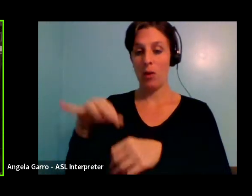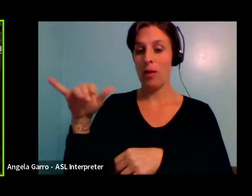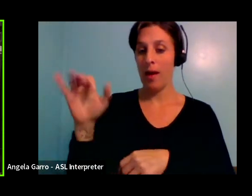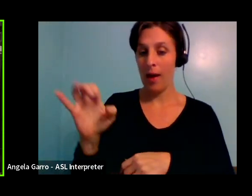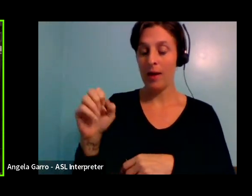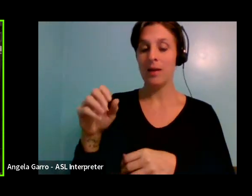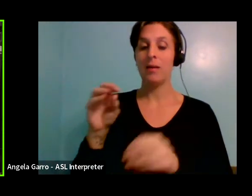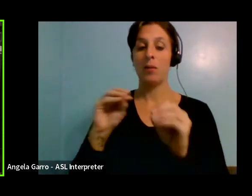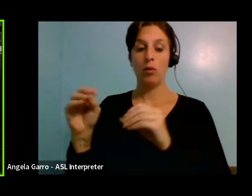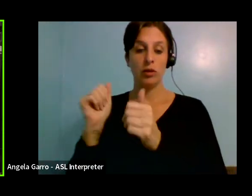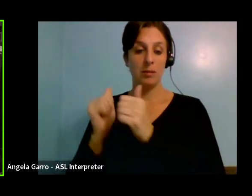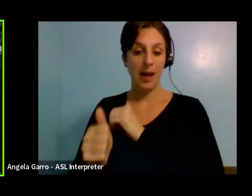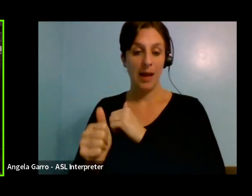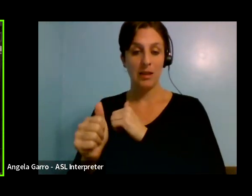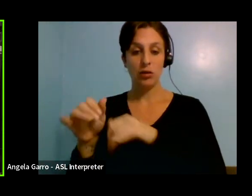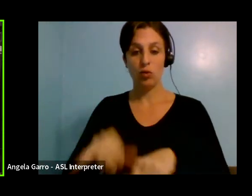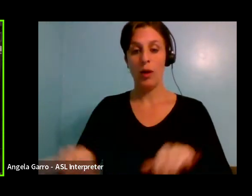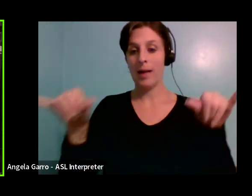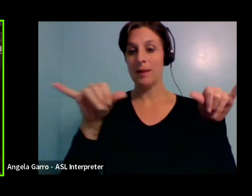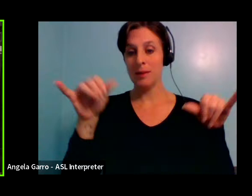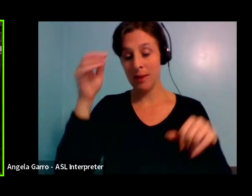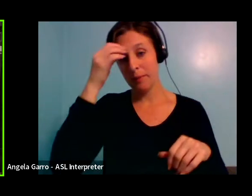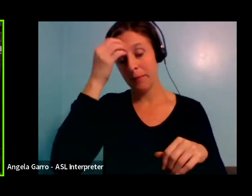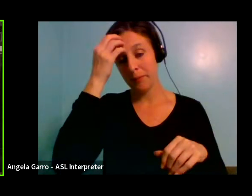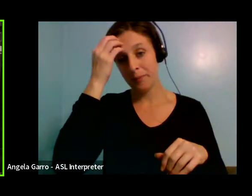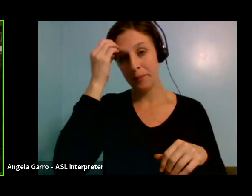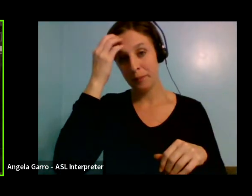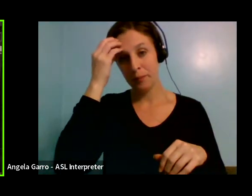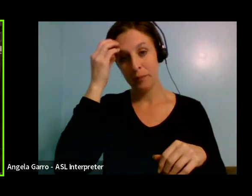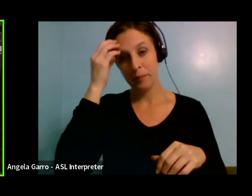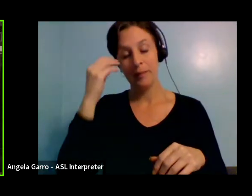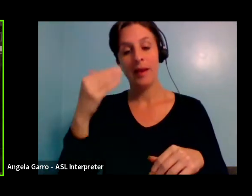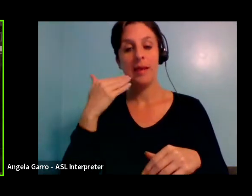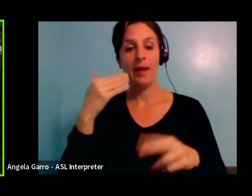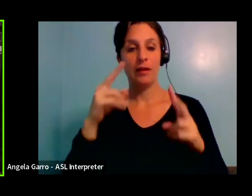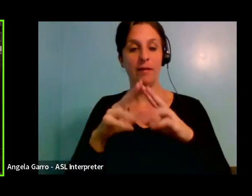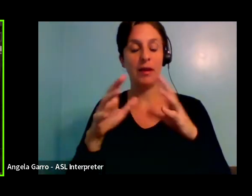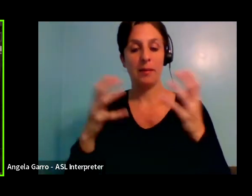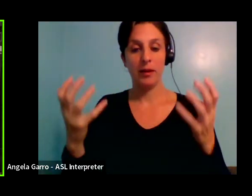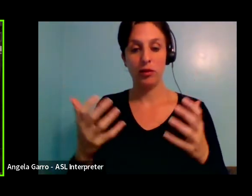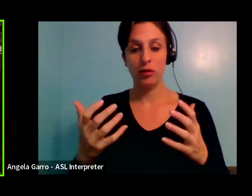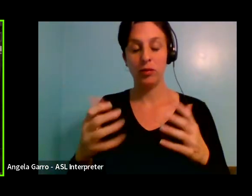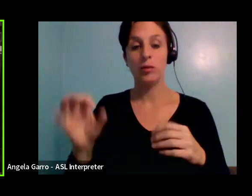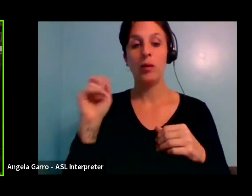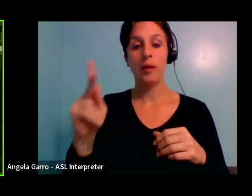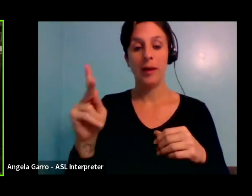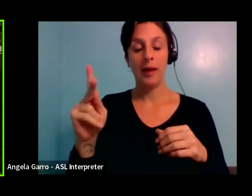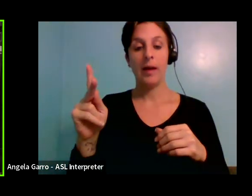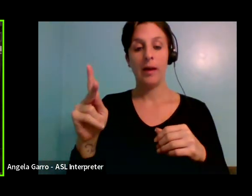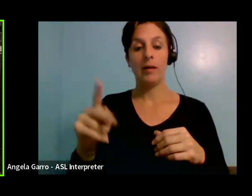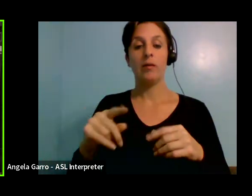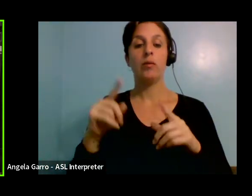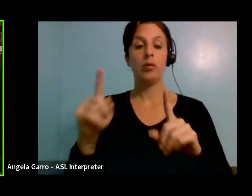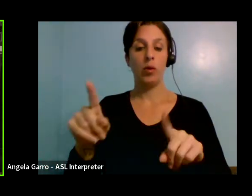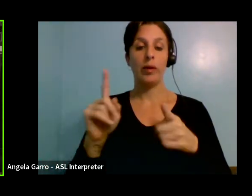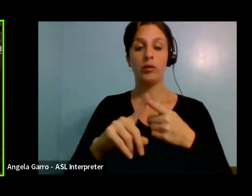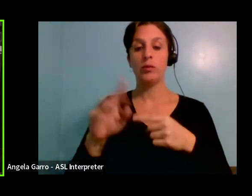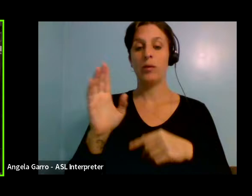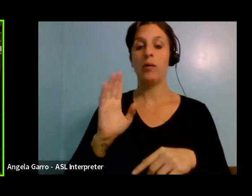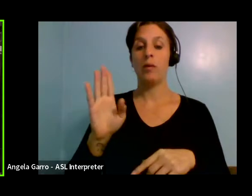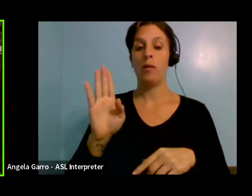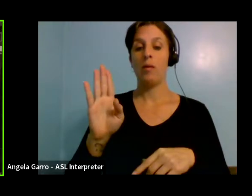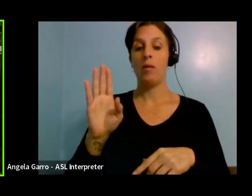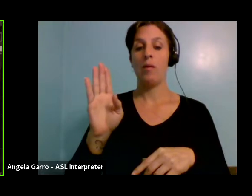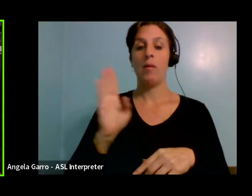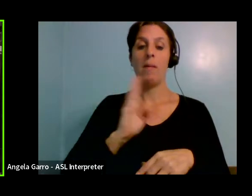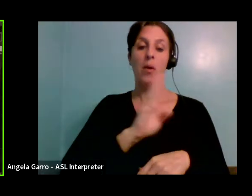Motion passes unanimously. Thank you very much. Okay, going on to board operations.